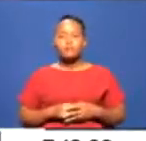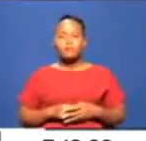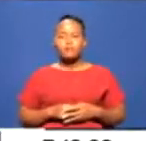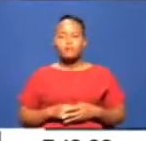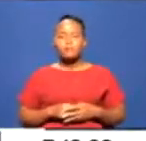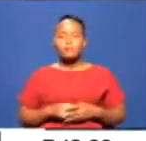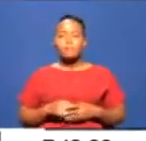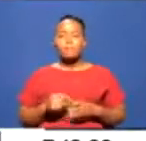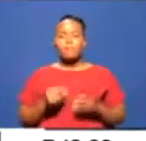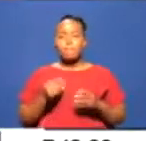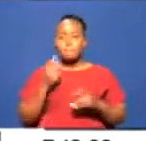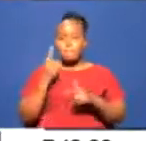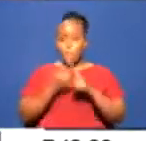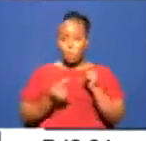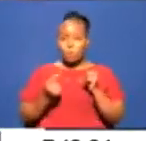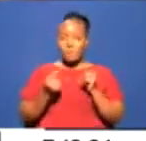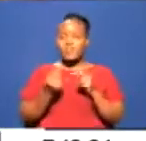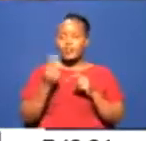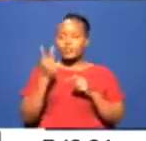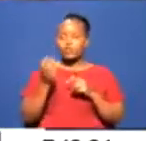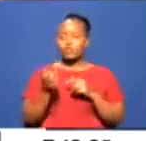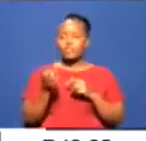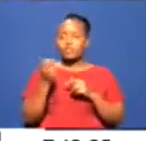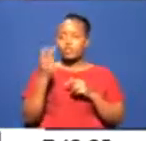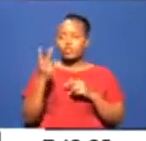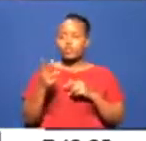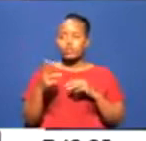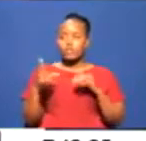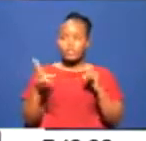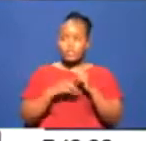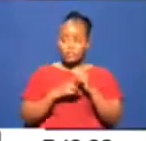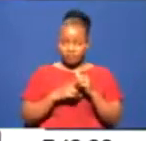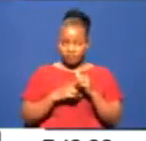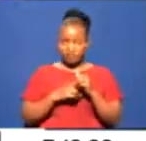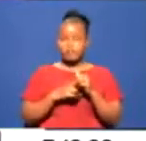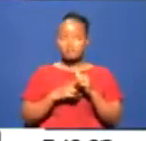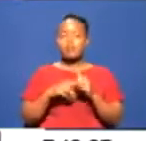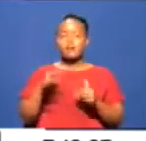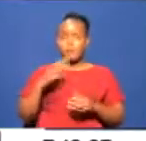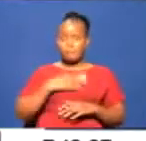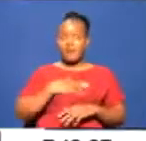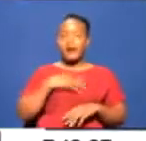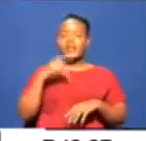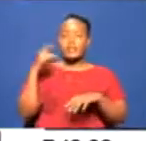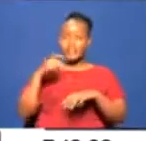Mwaka wa 2027 ndio mwaka ya Hassan Ali.